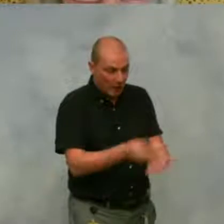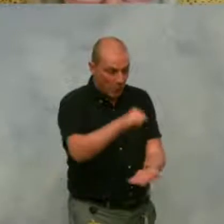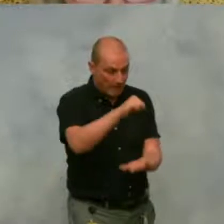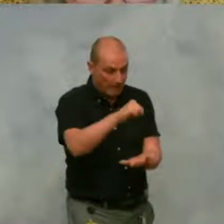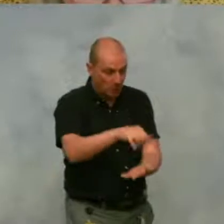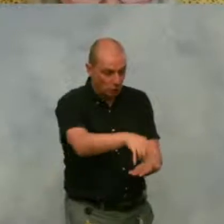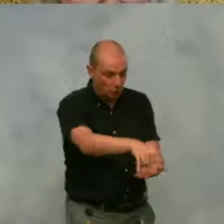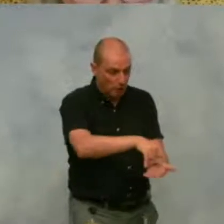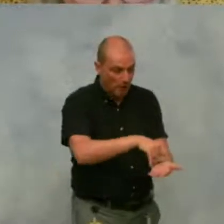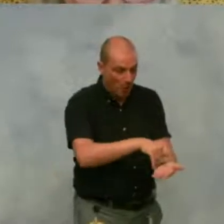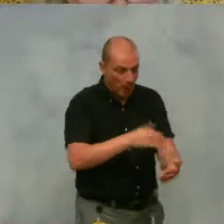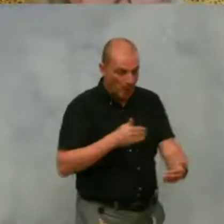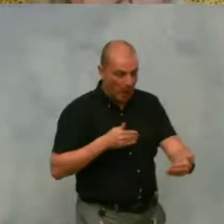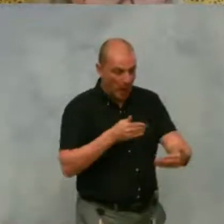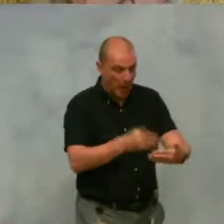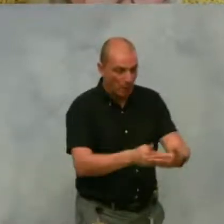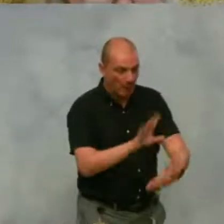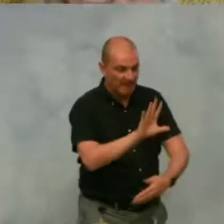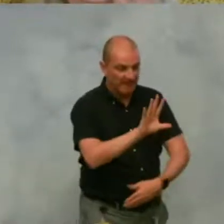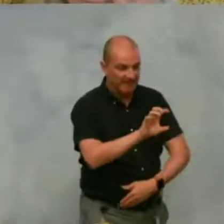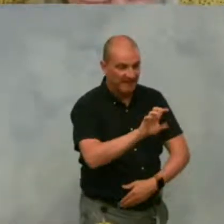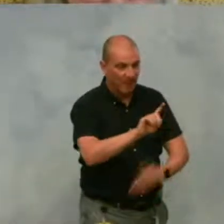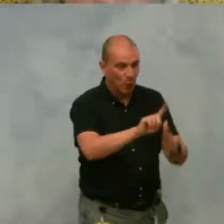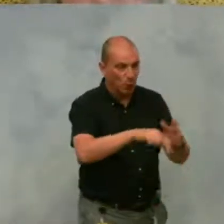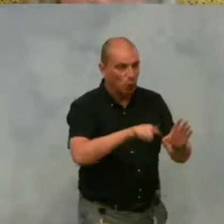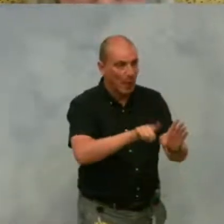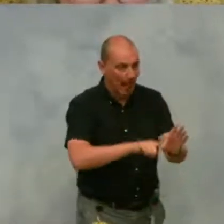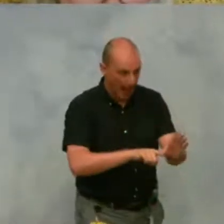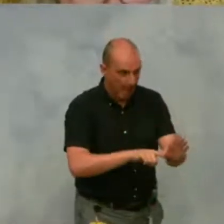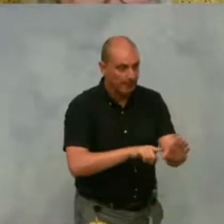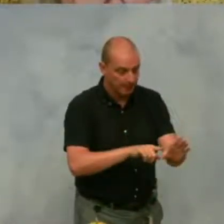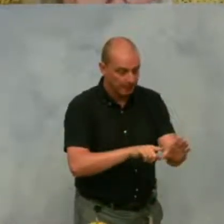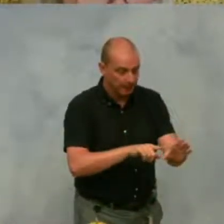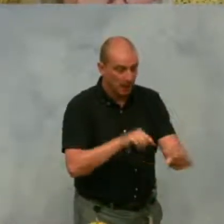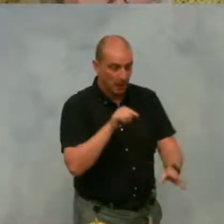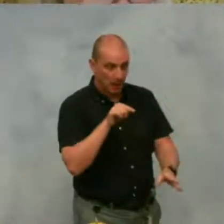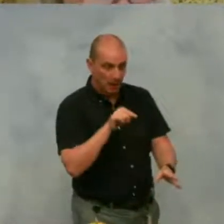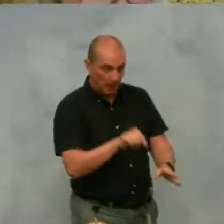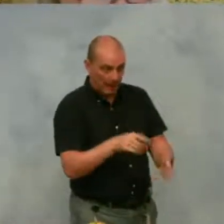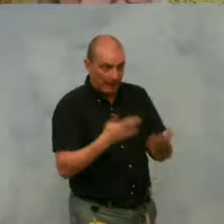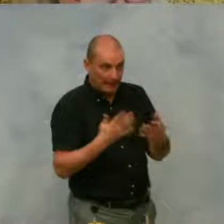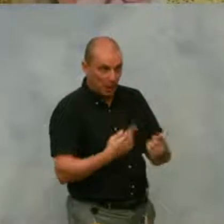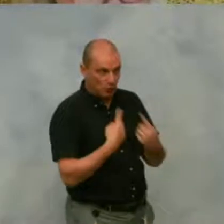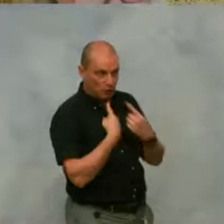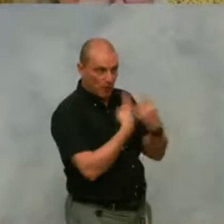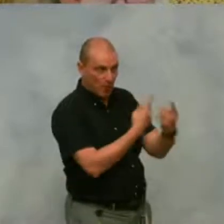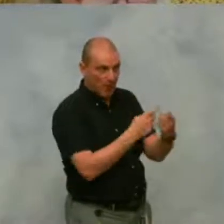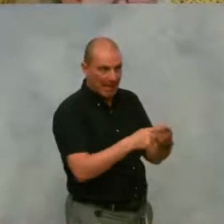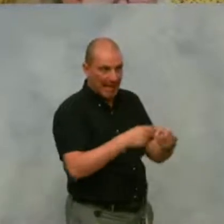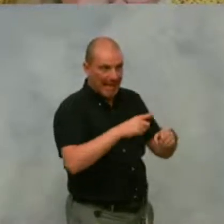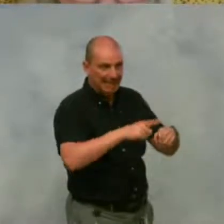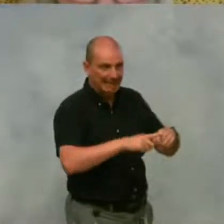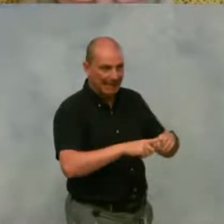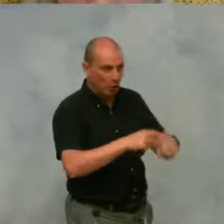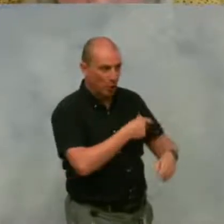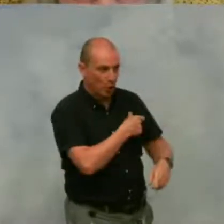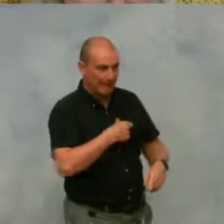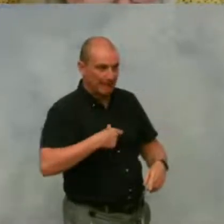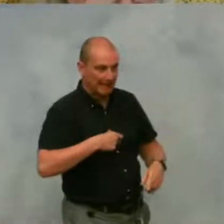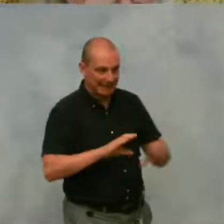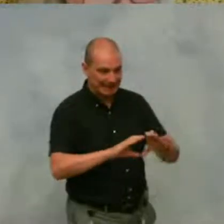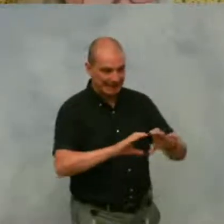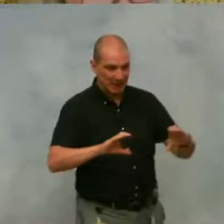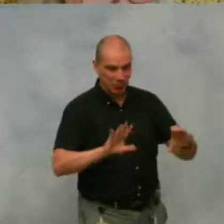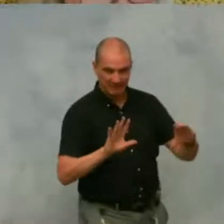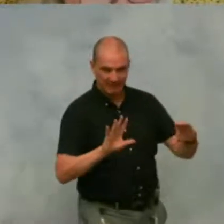us to the 15th of July. This report follows what's been reported to our Executive Committee already. And again, at section 5, the